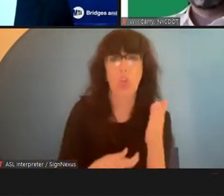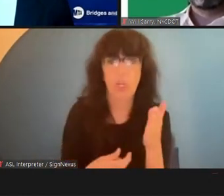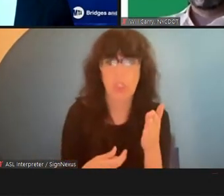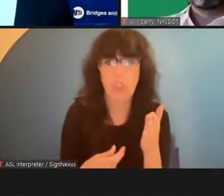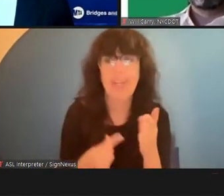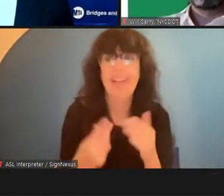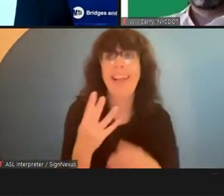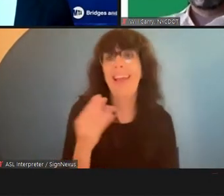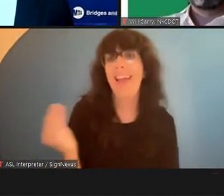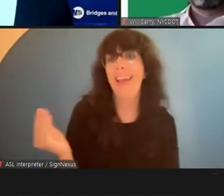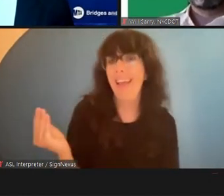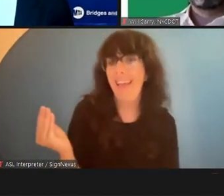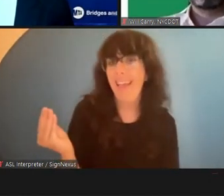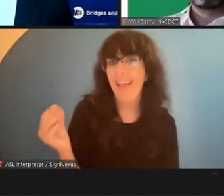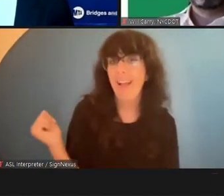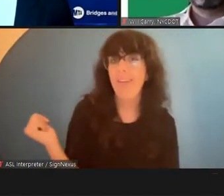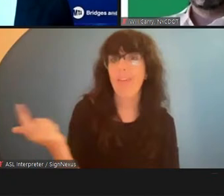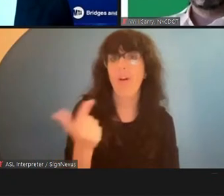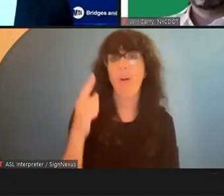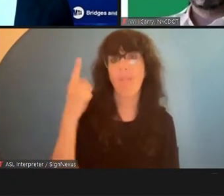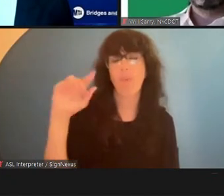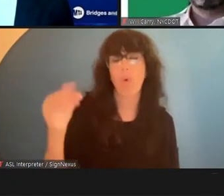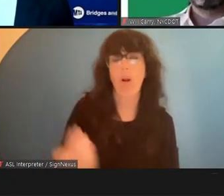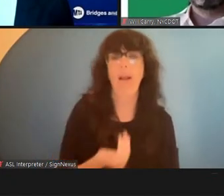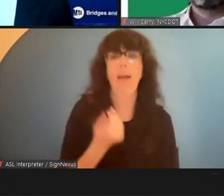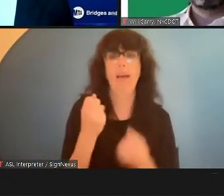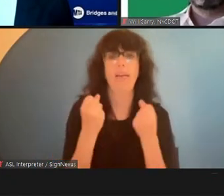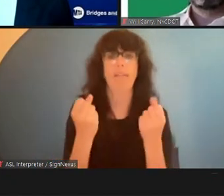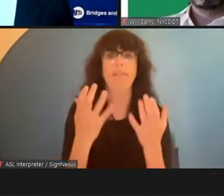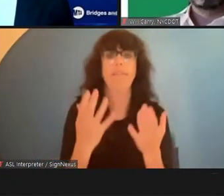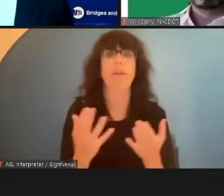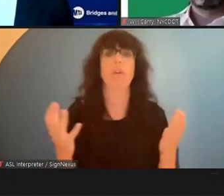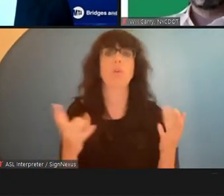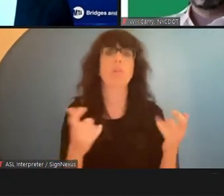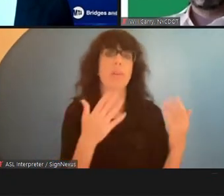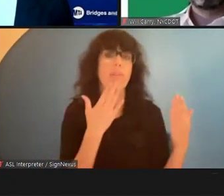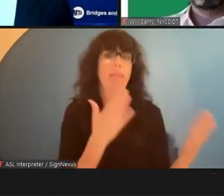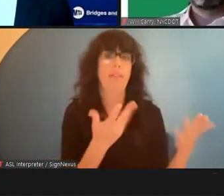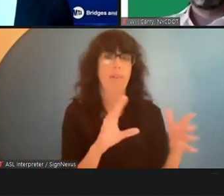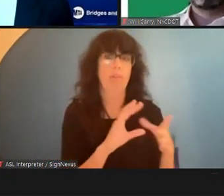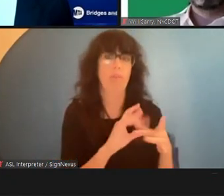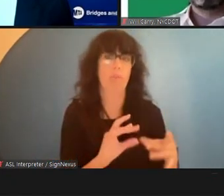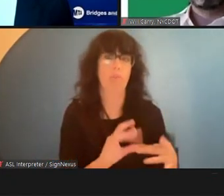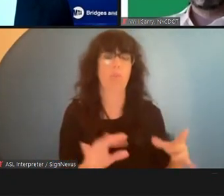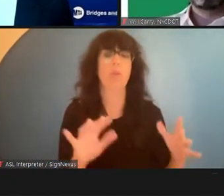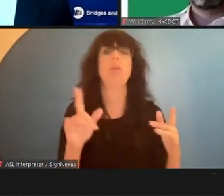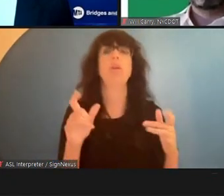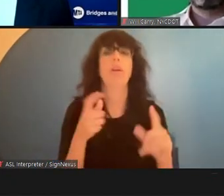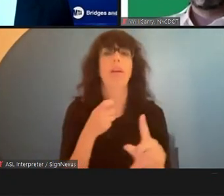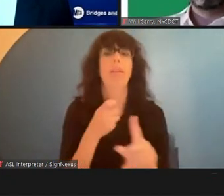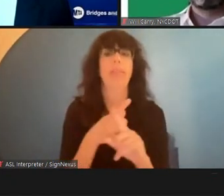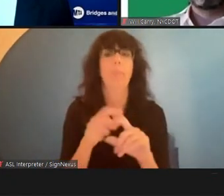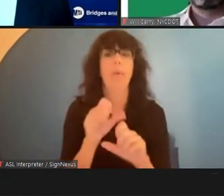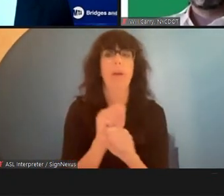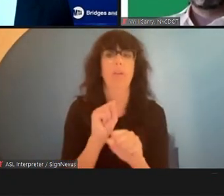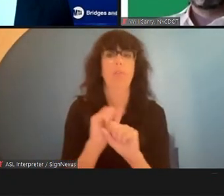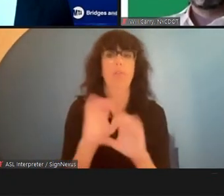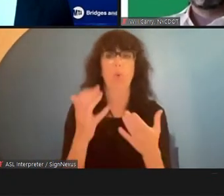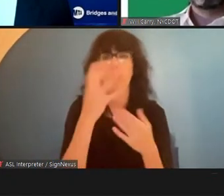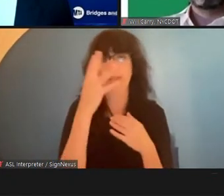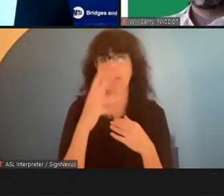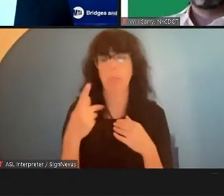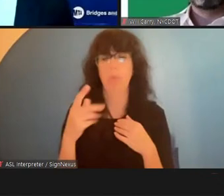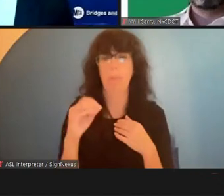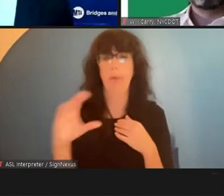any and all for hire vehicle as such actually include your remarks regarding of the impact of the working-class immigrants of people of